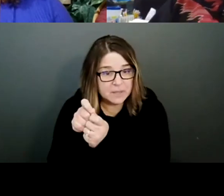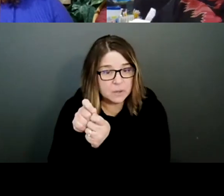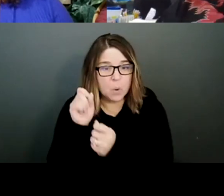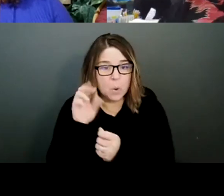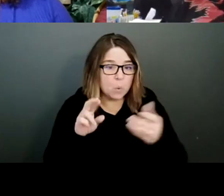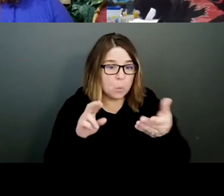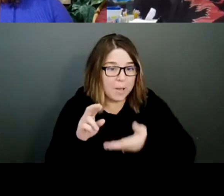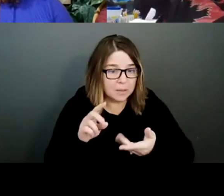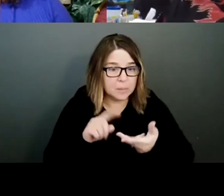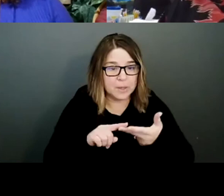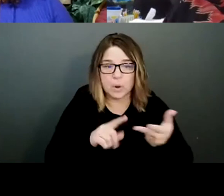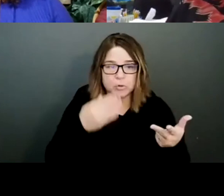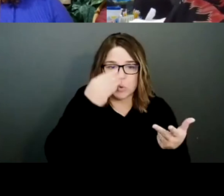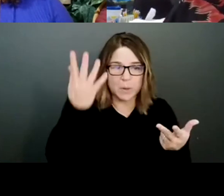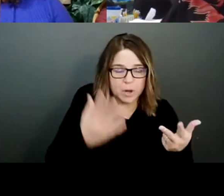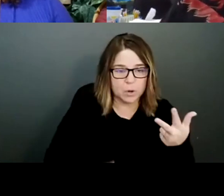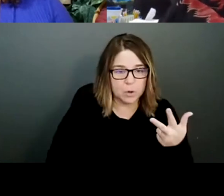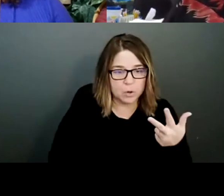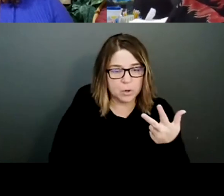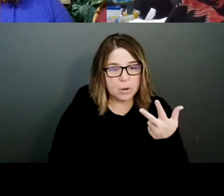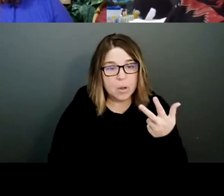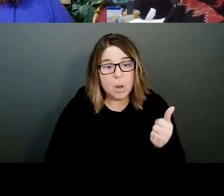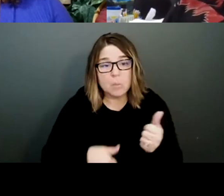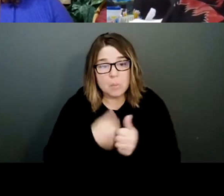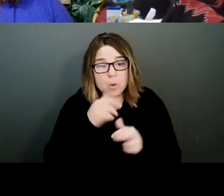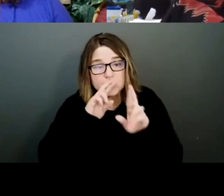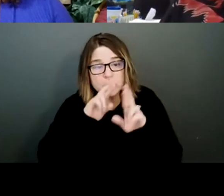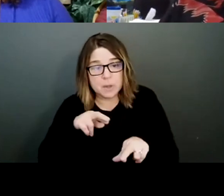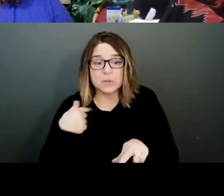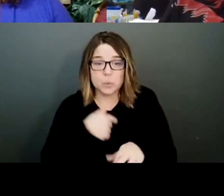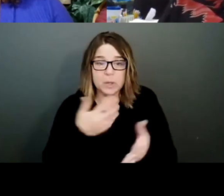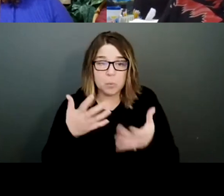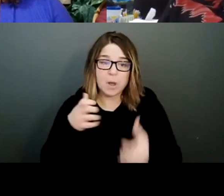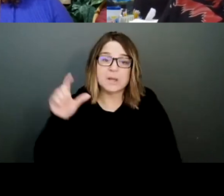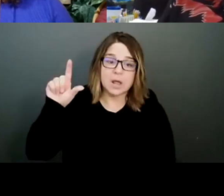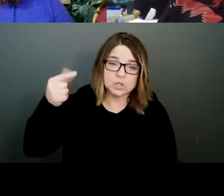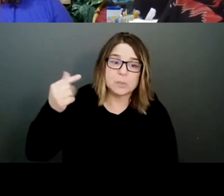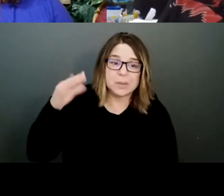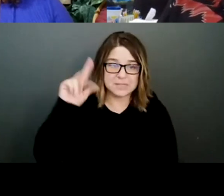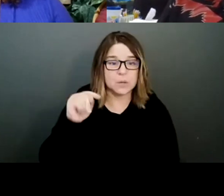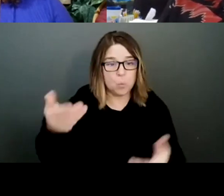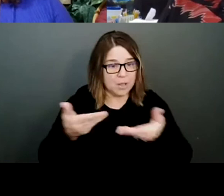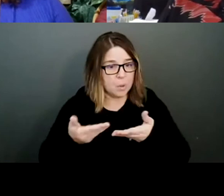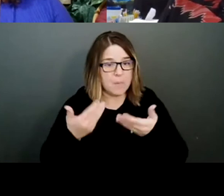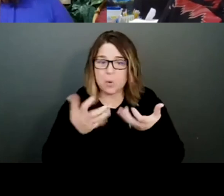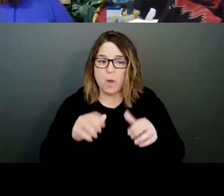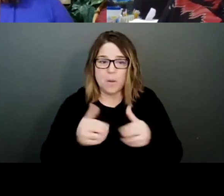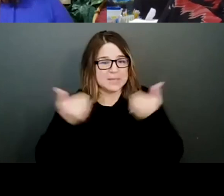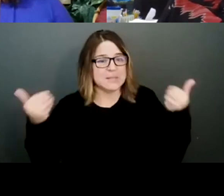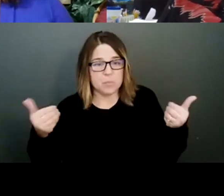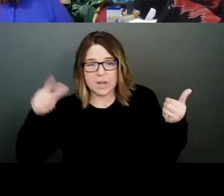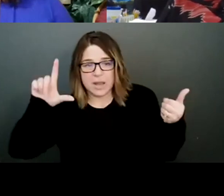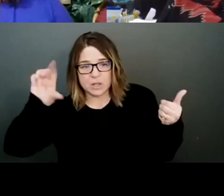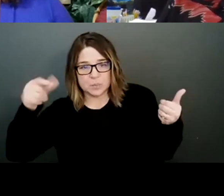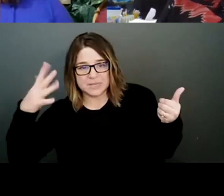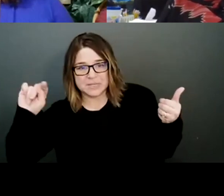care? And the vast majority of responses were, we want LGBT welcoming. We don't want to be separate from our friends who